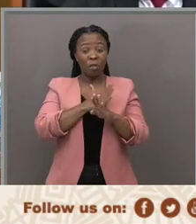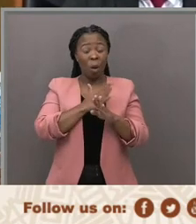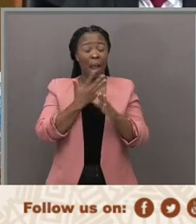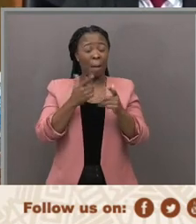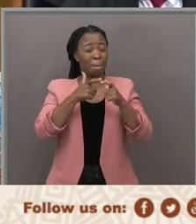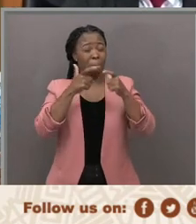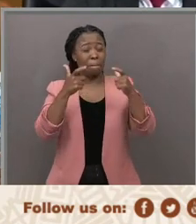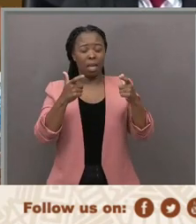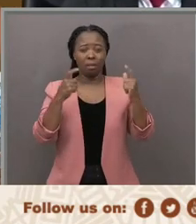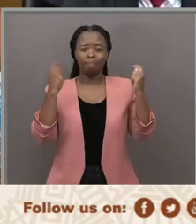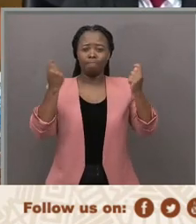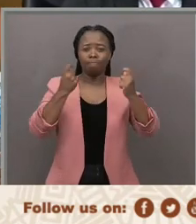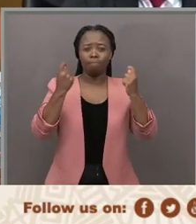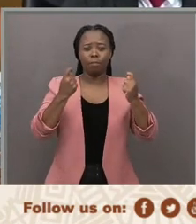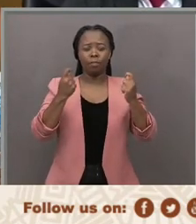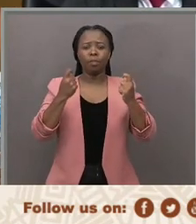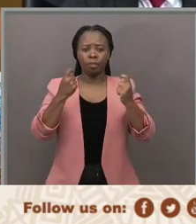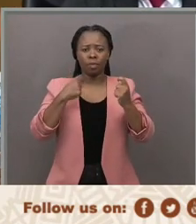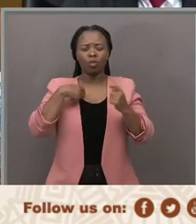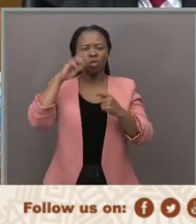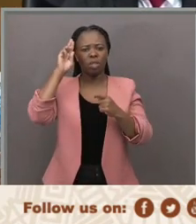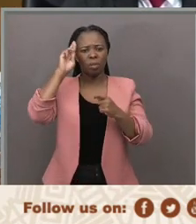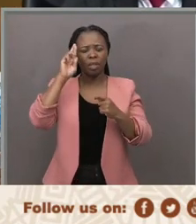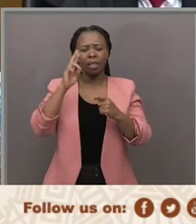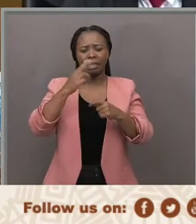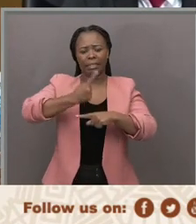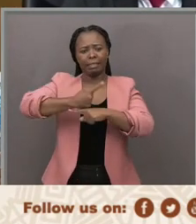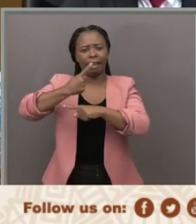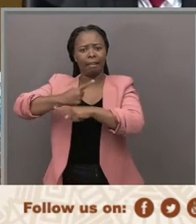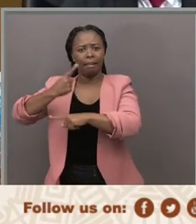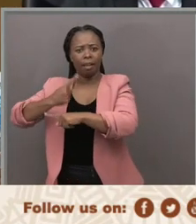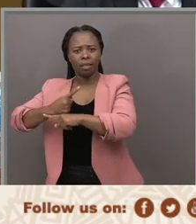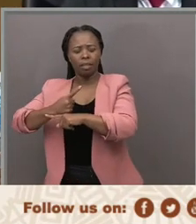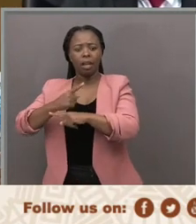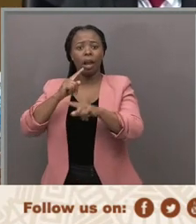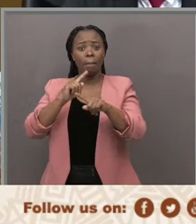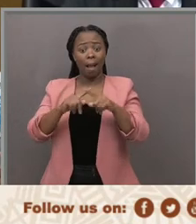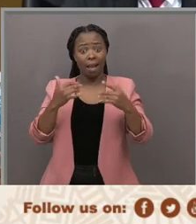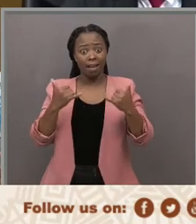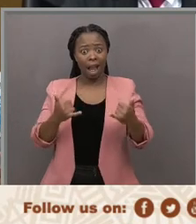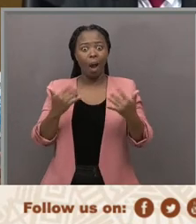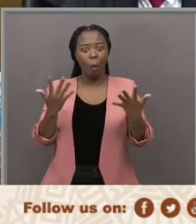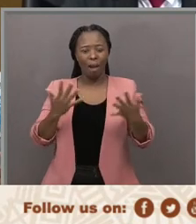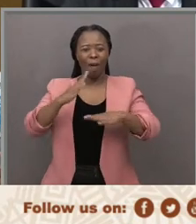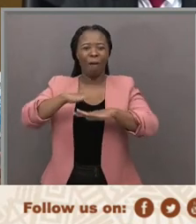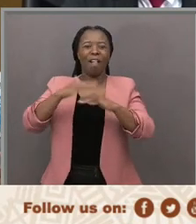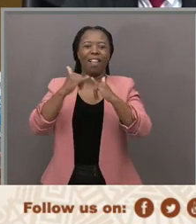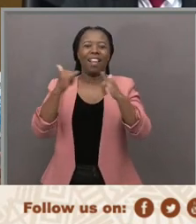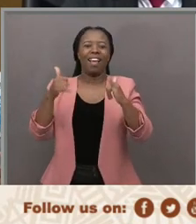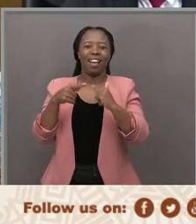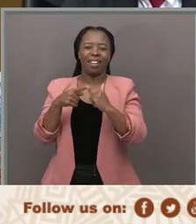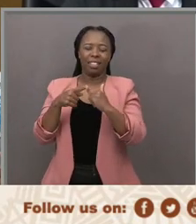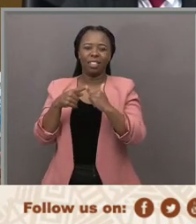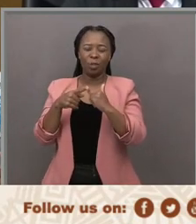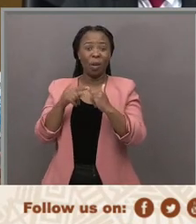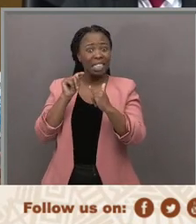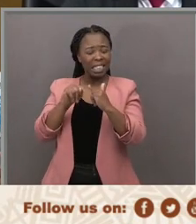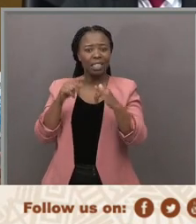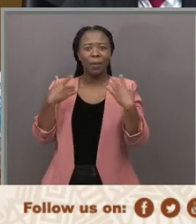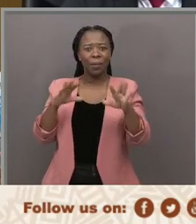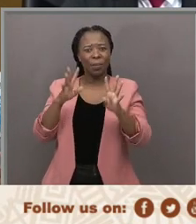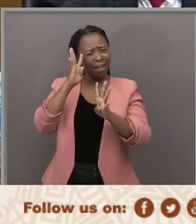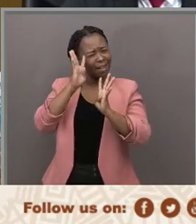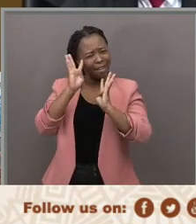to celebrate commemorative days are now taking place online. This has been very creative.